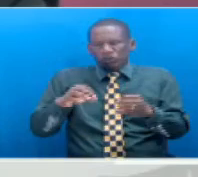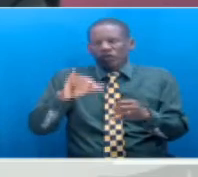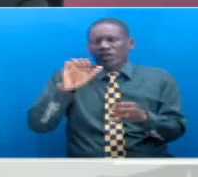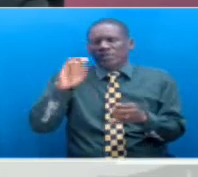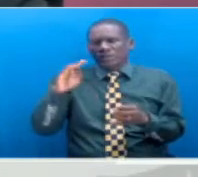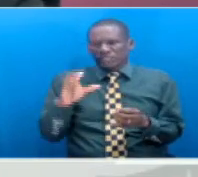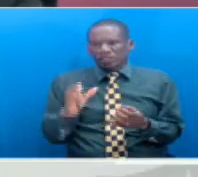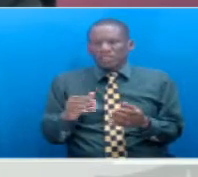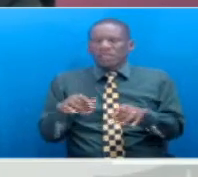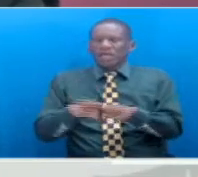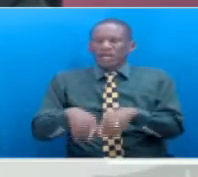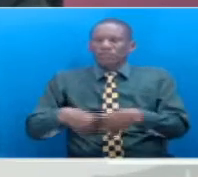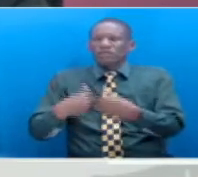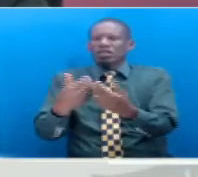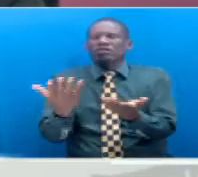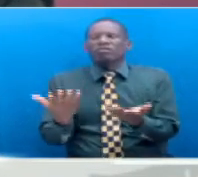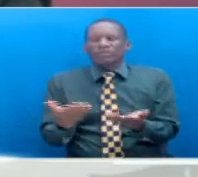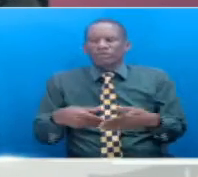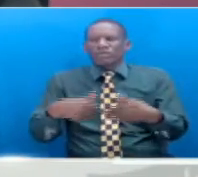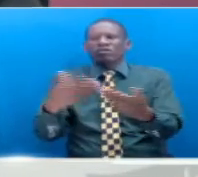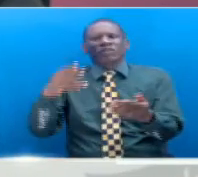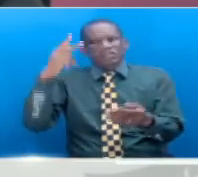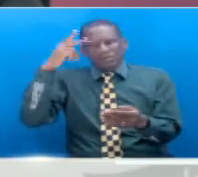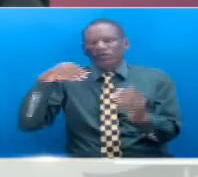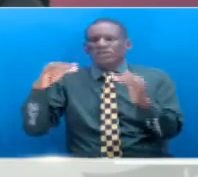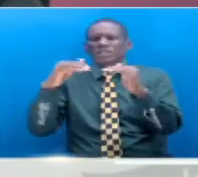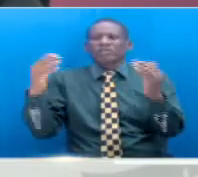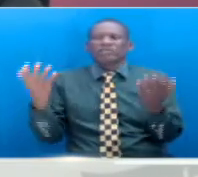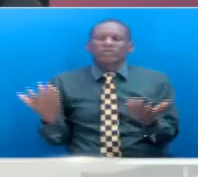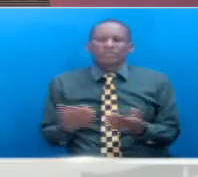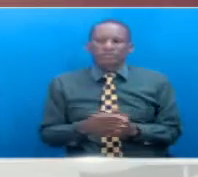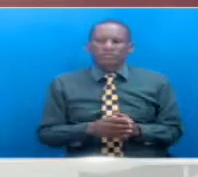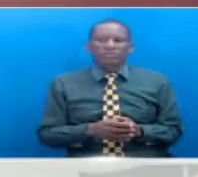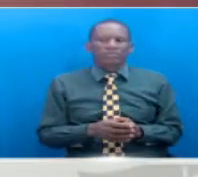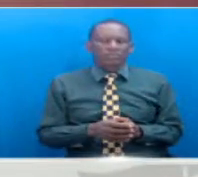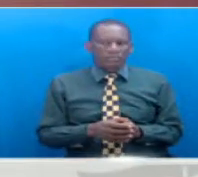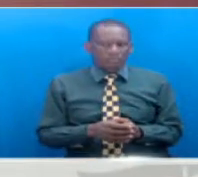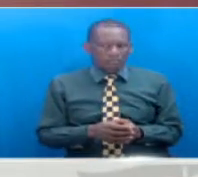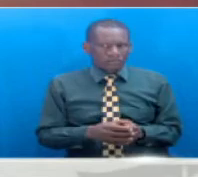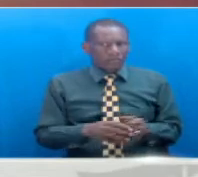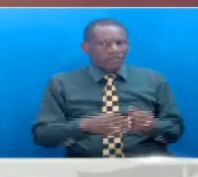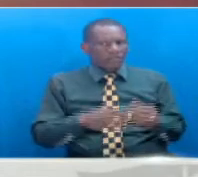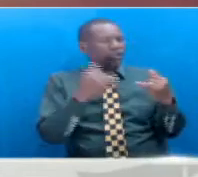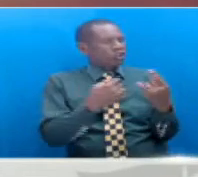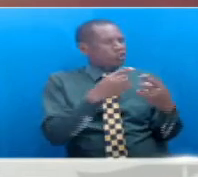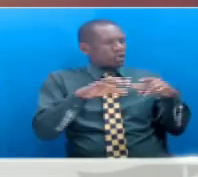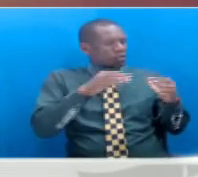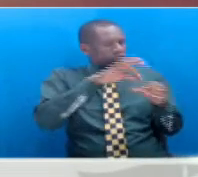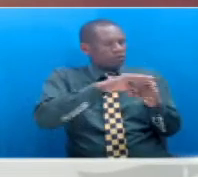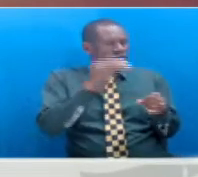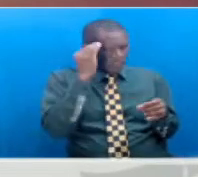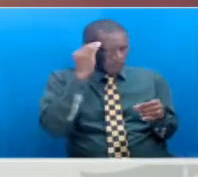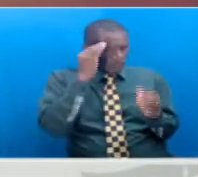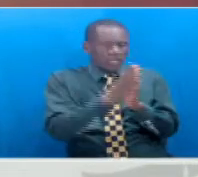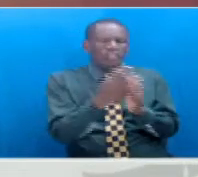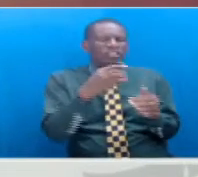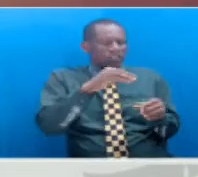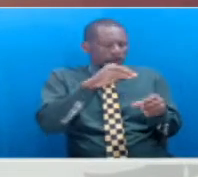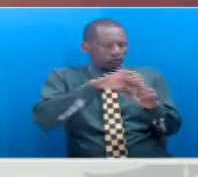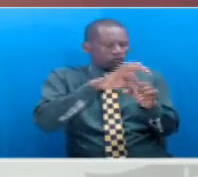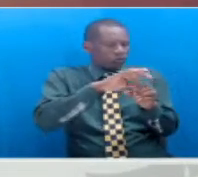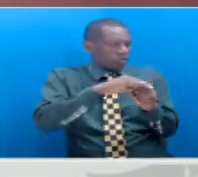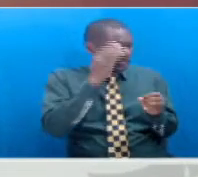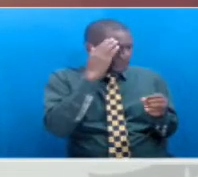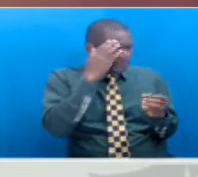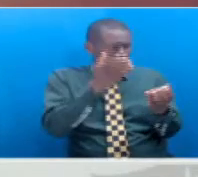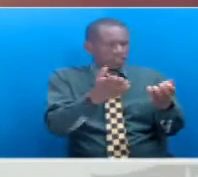as we give them the policy level. Okay. You talked about voter education, and you said voter education needs to